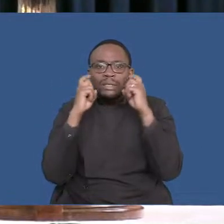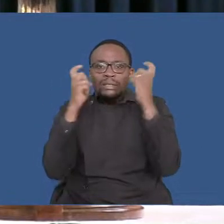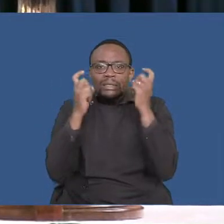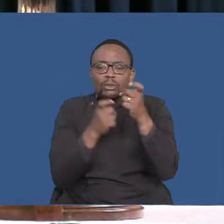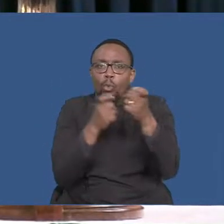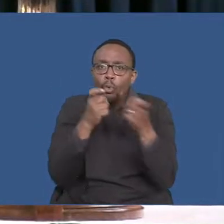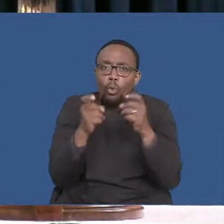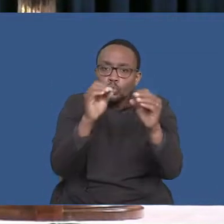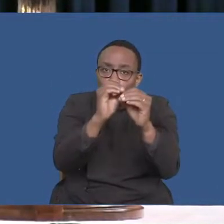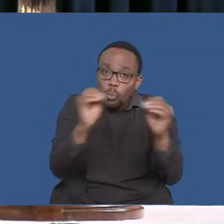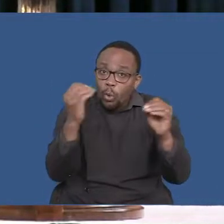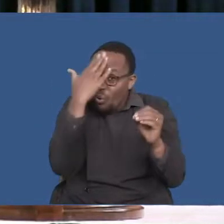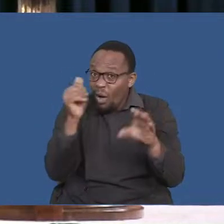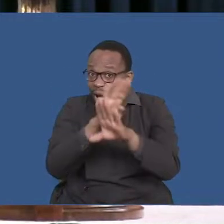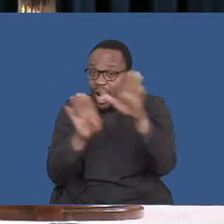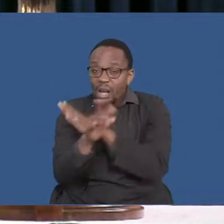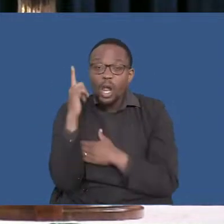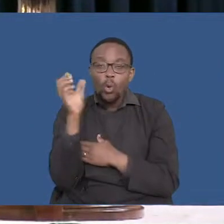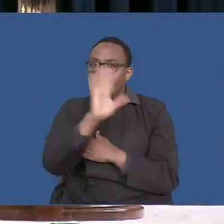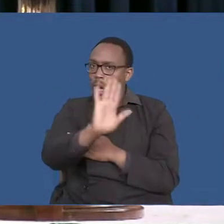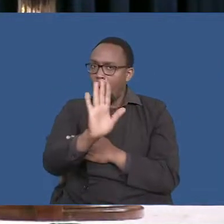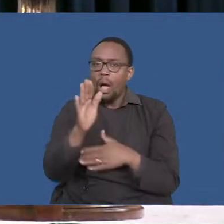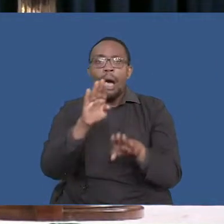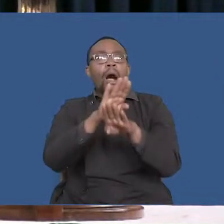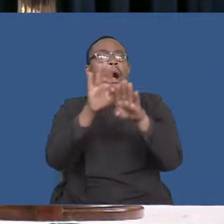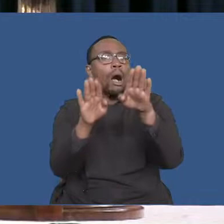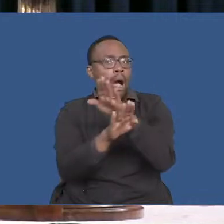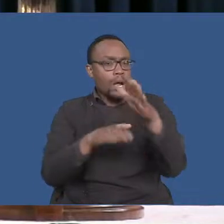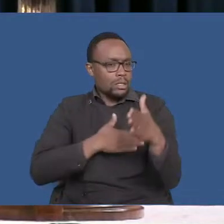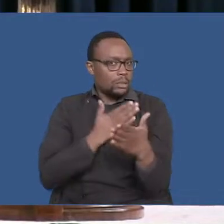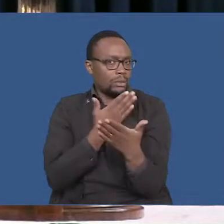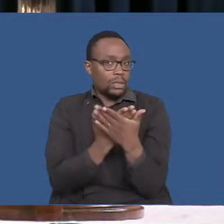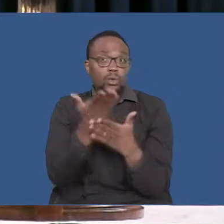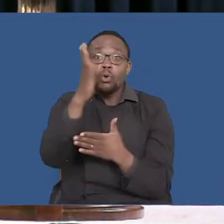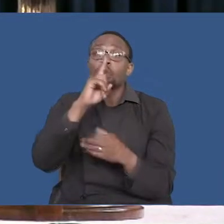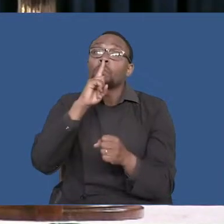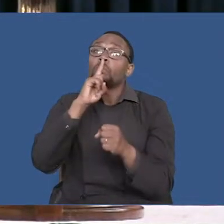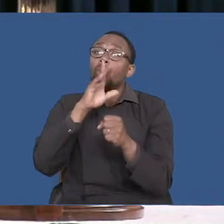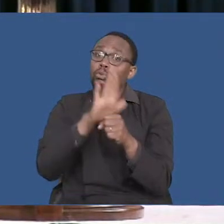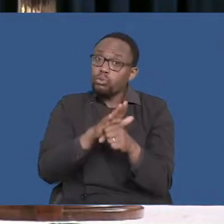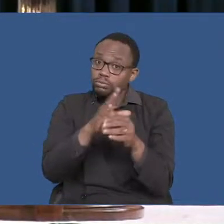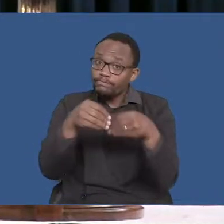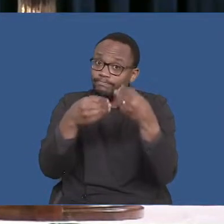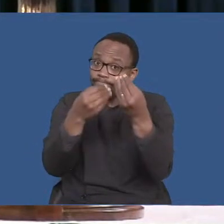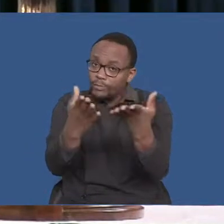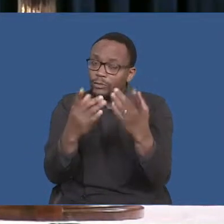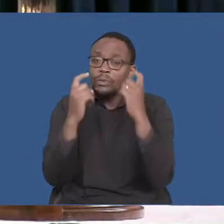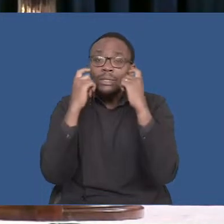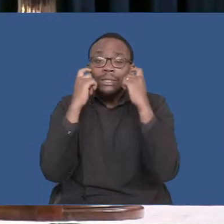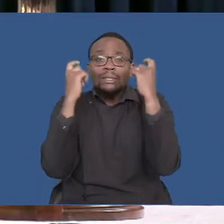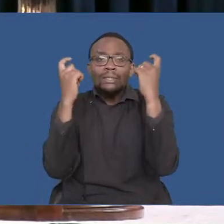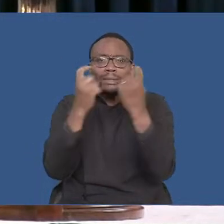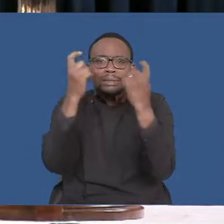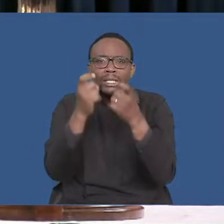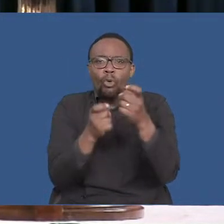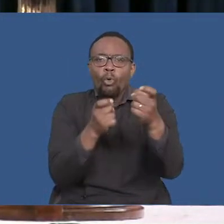you, for you are not under the law, but under grace. God promises you and me today that sin shall not have